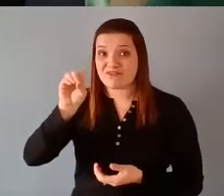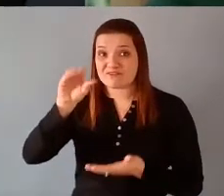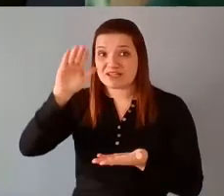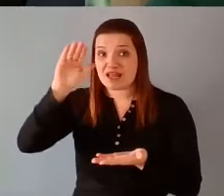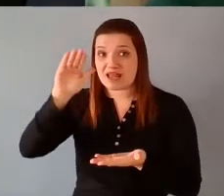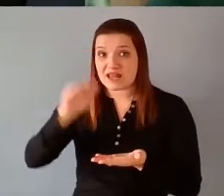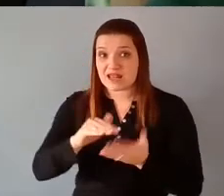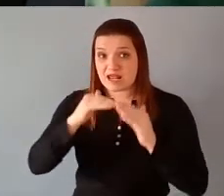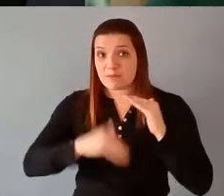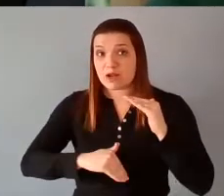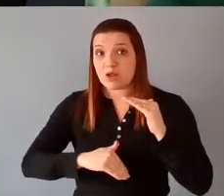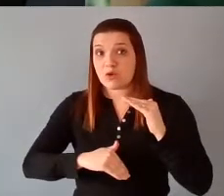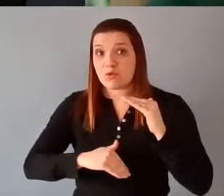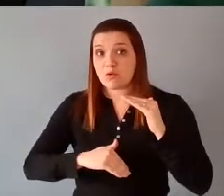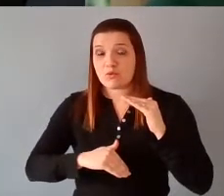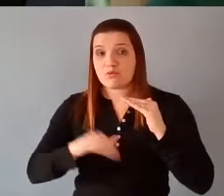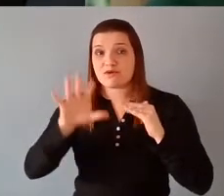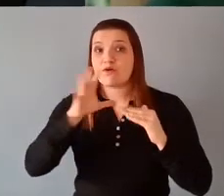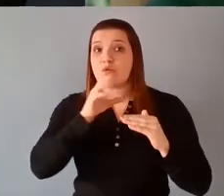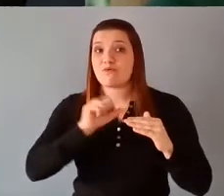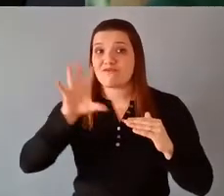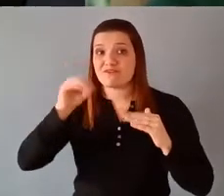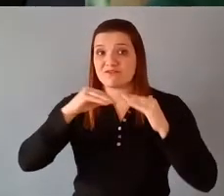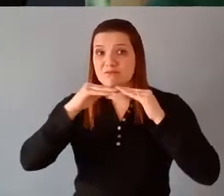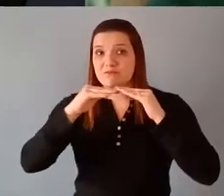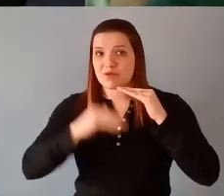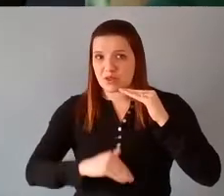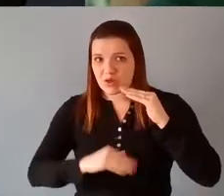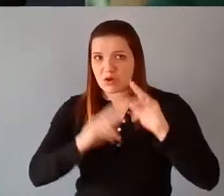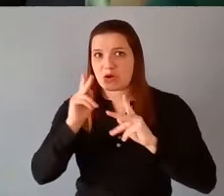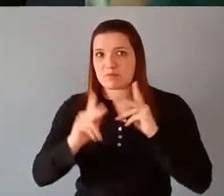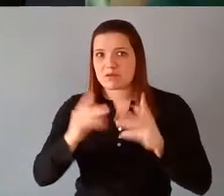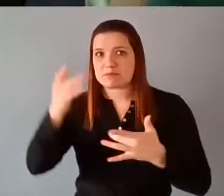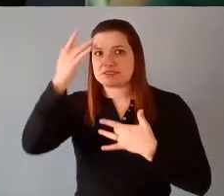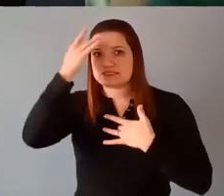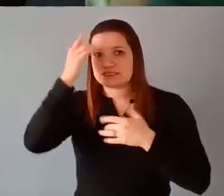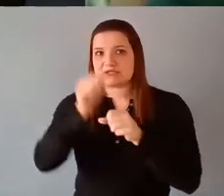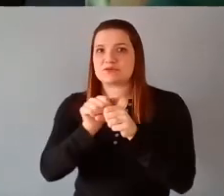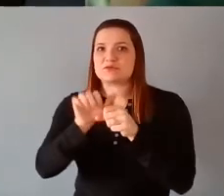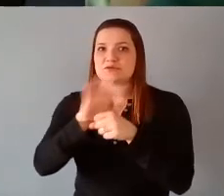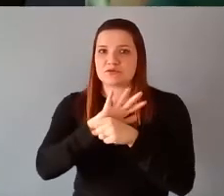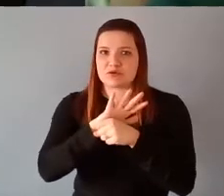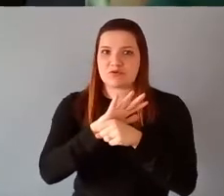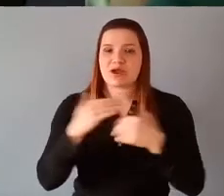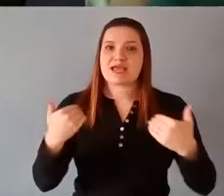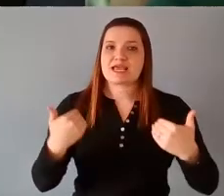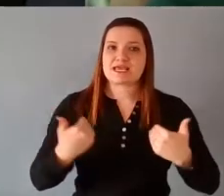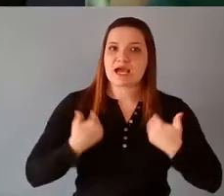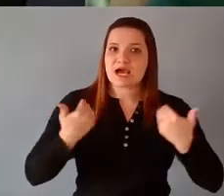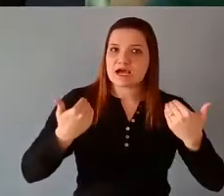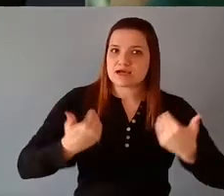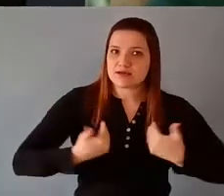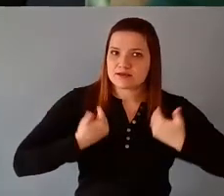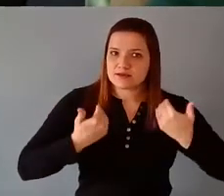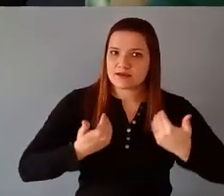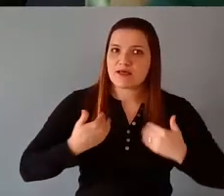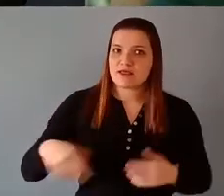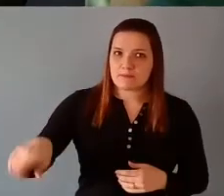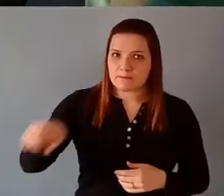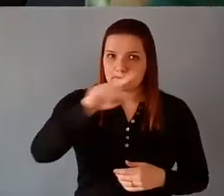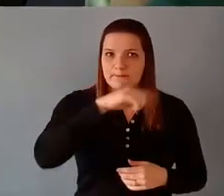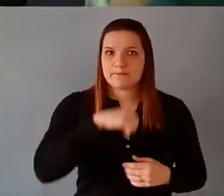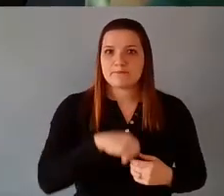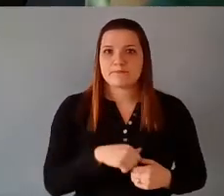of people being infected, particularly what we've seen over this last month, are younger people. Pretty evenly split